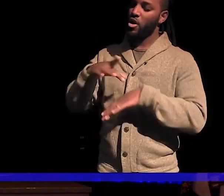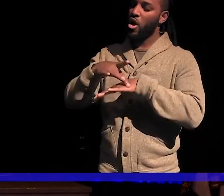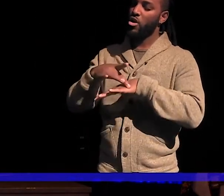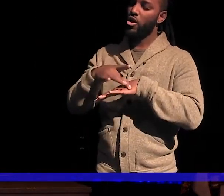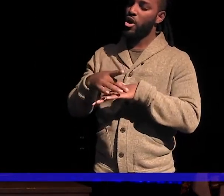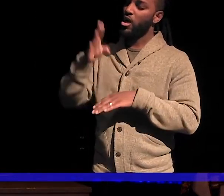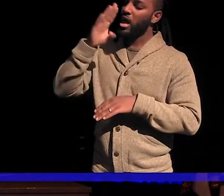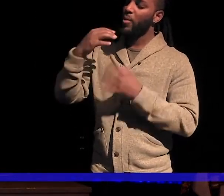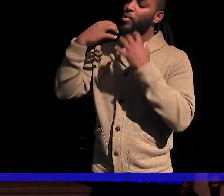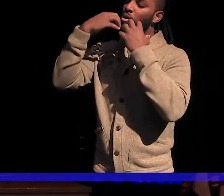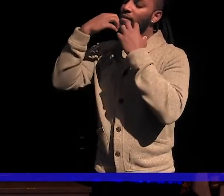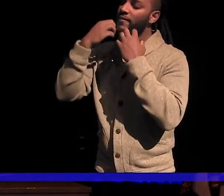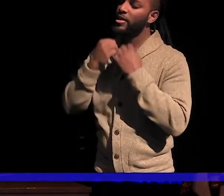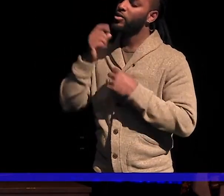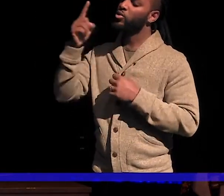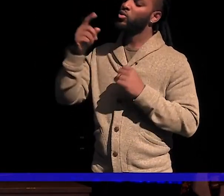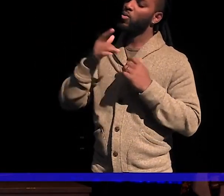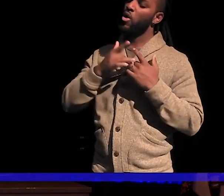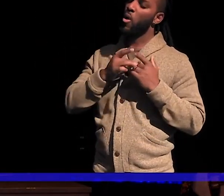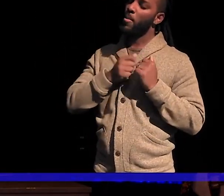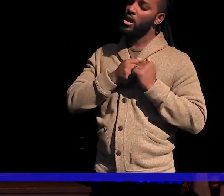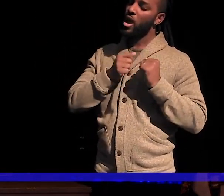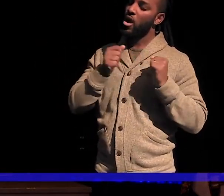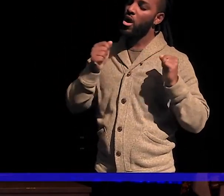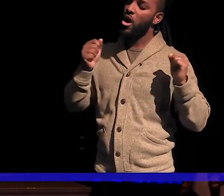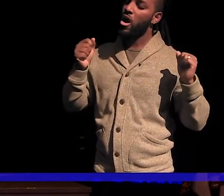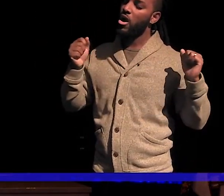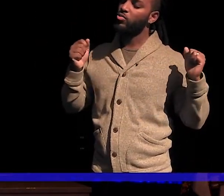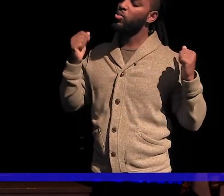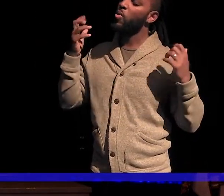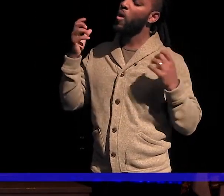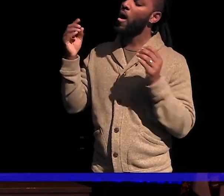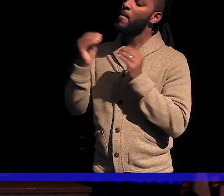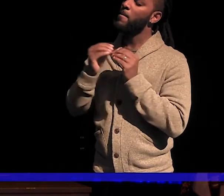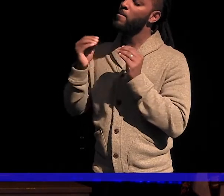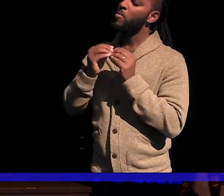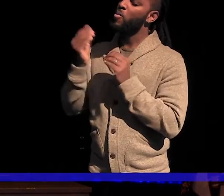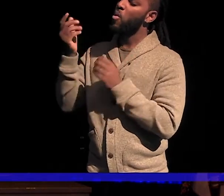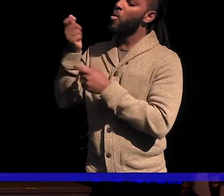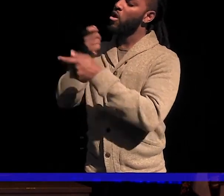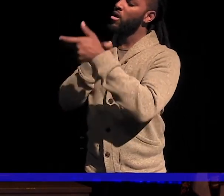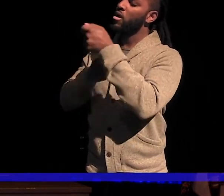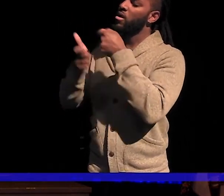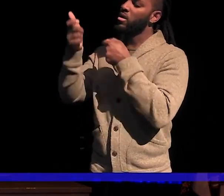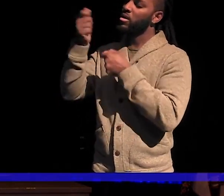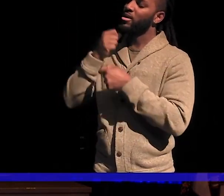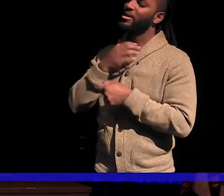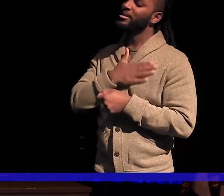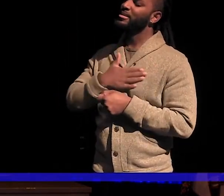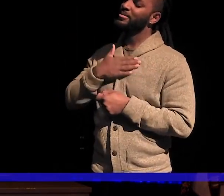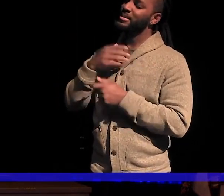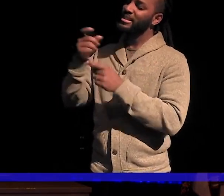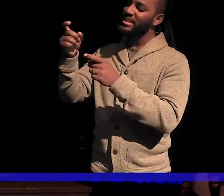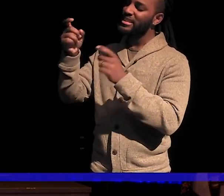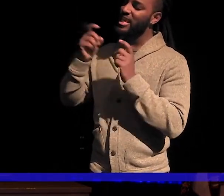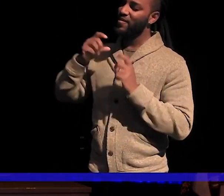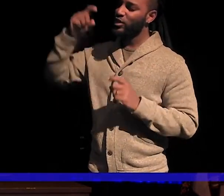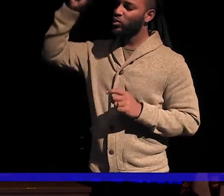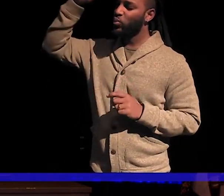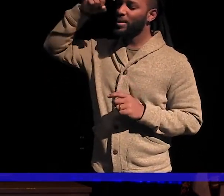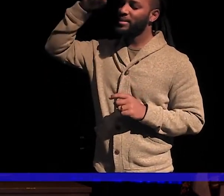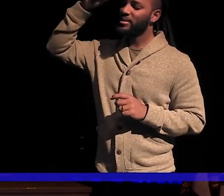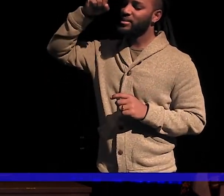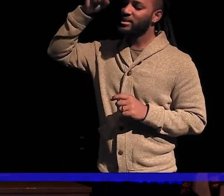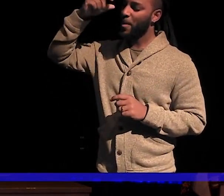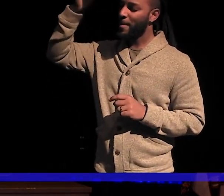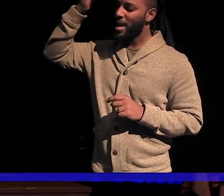you. We open our hearts to the more of God. We pray for that you will grant us a spirit of wisdom and revelation